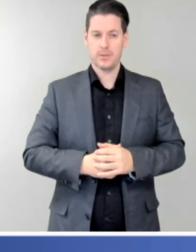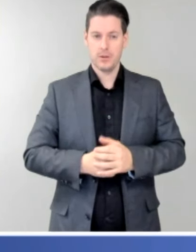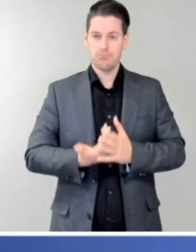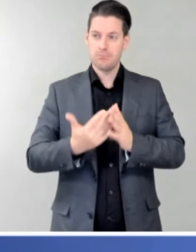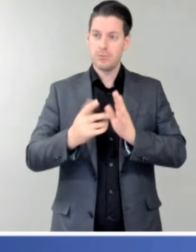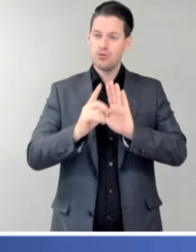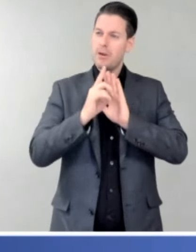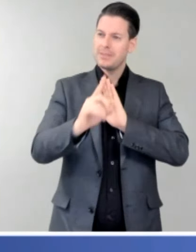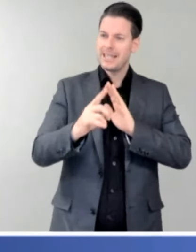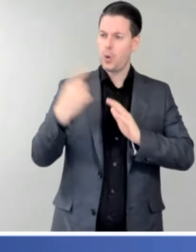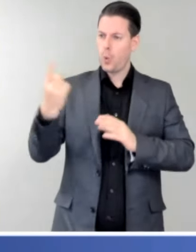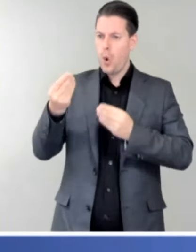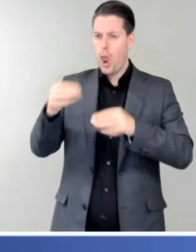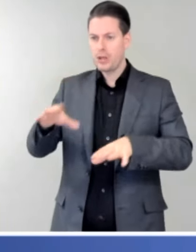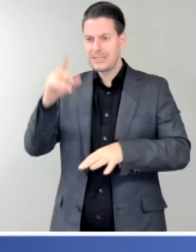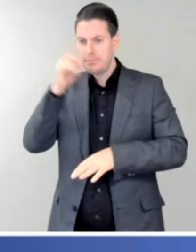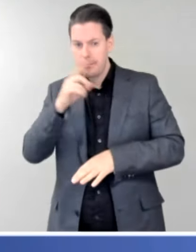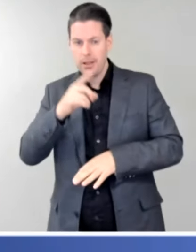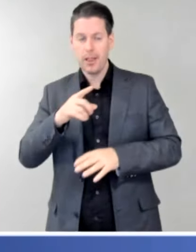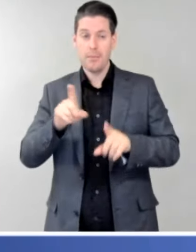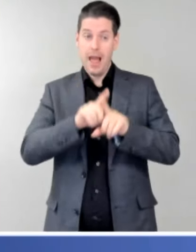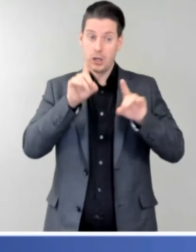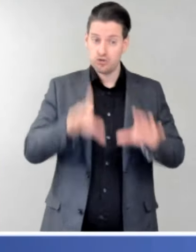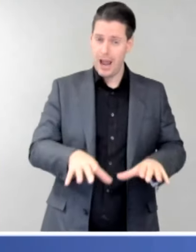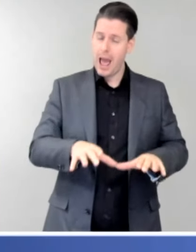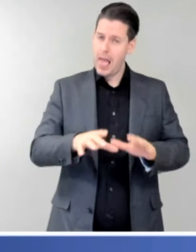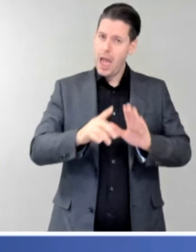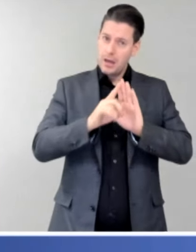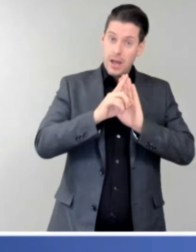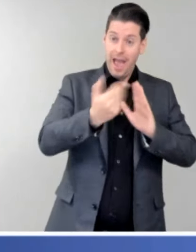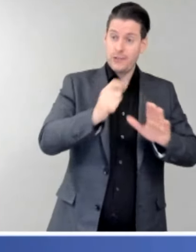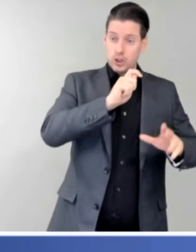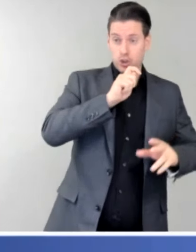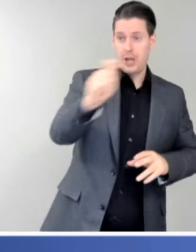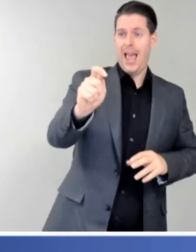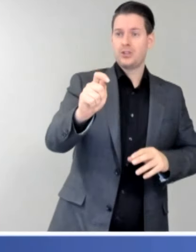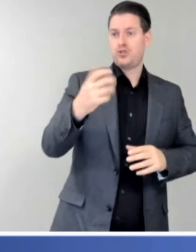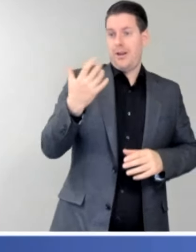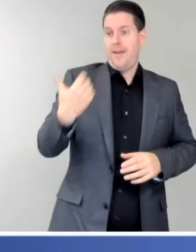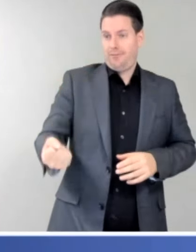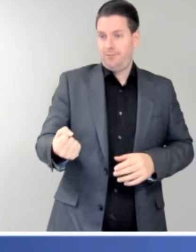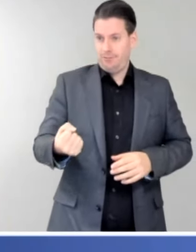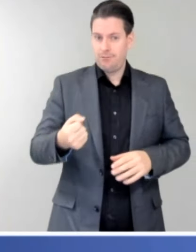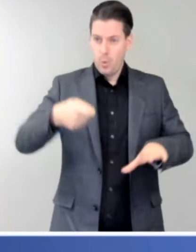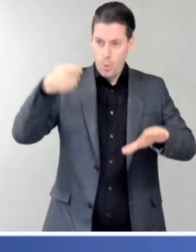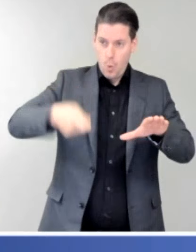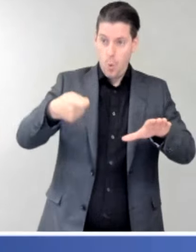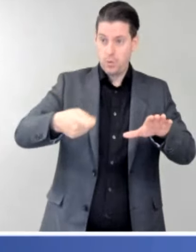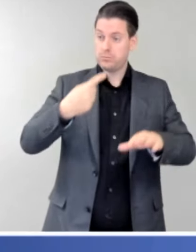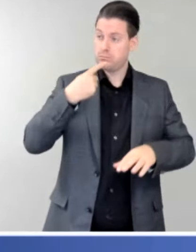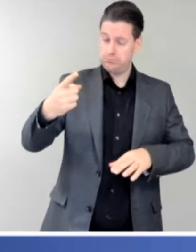have seen charges laid and convictions secured against perpetrators. Sentences of life